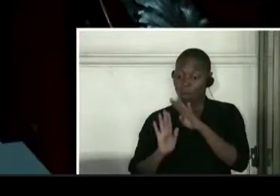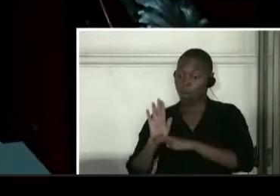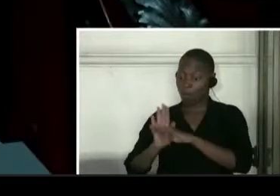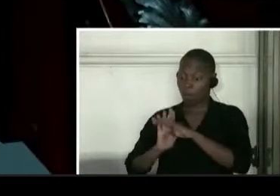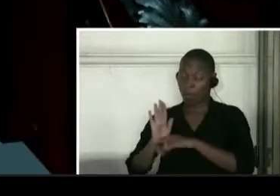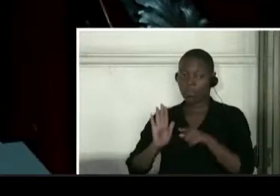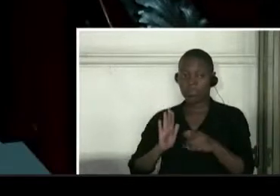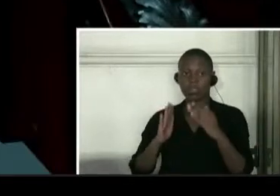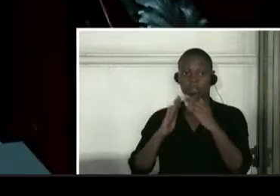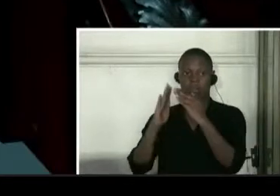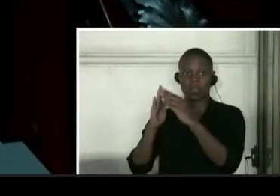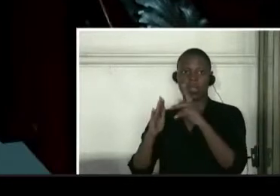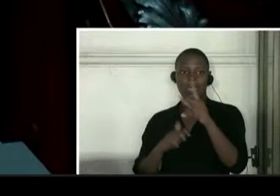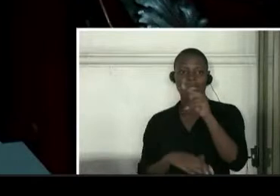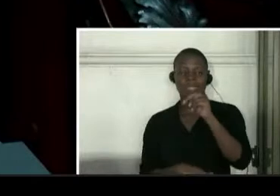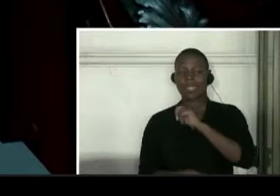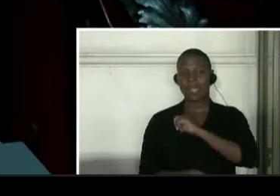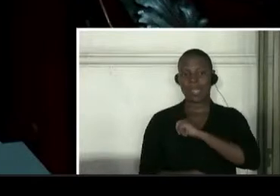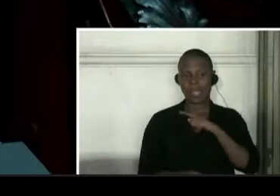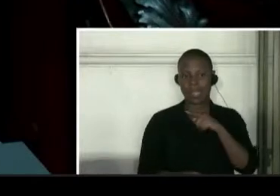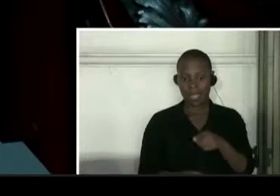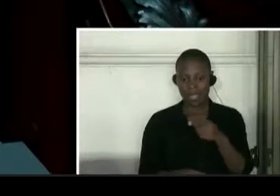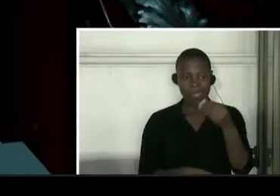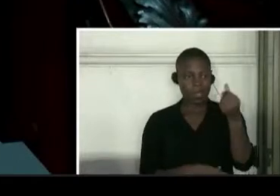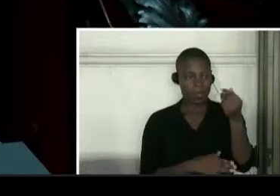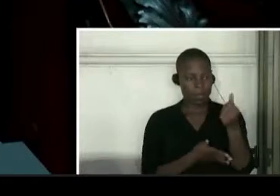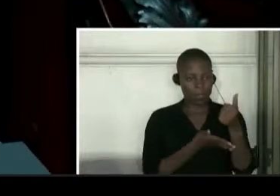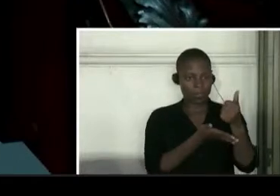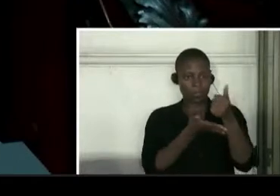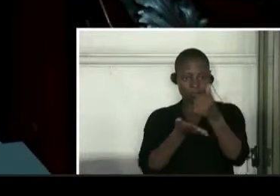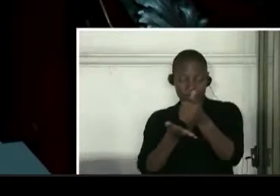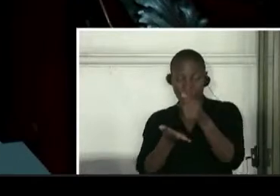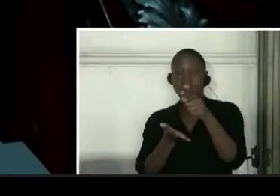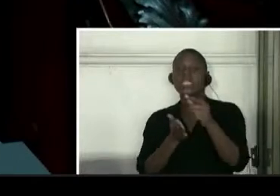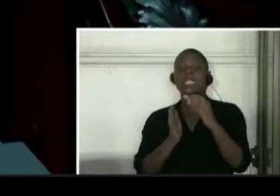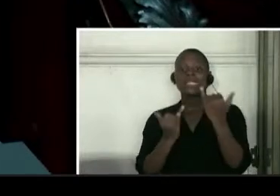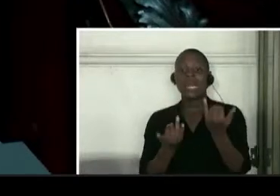now houses KZN funding. Funding. The decrease in